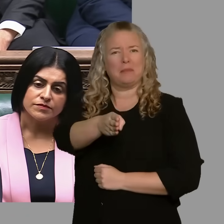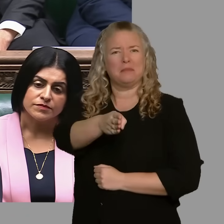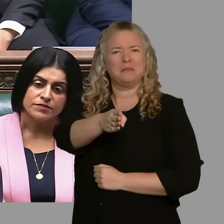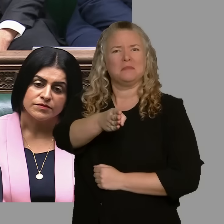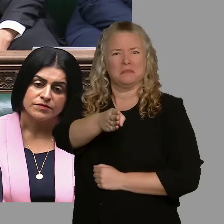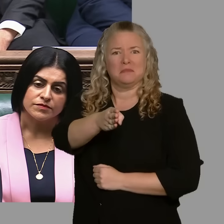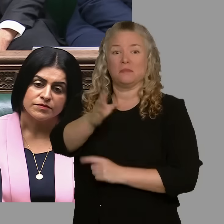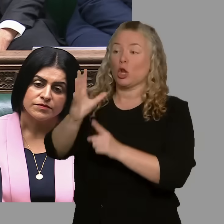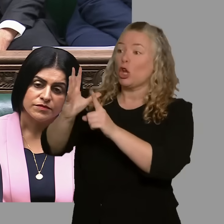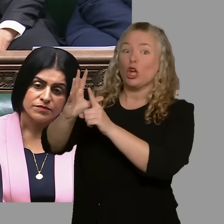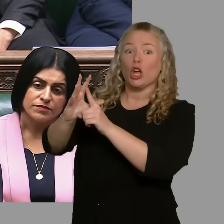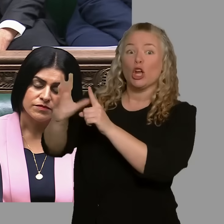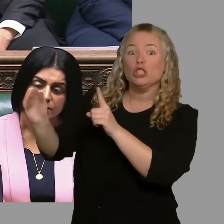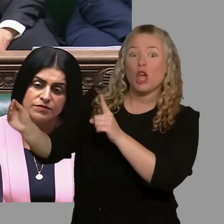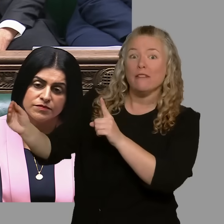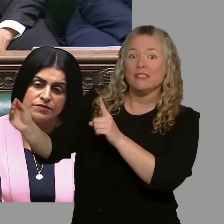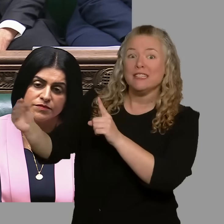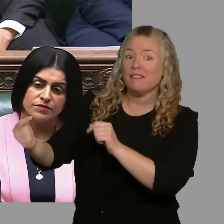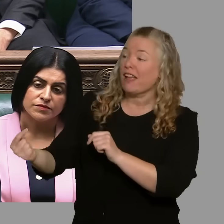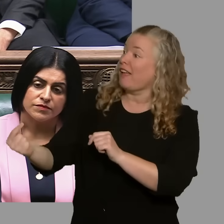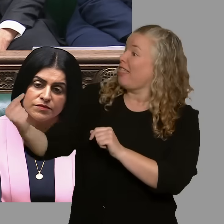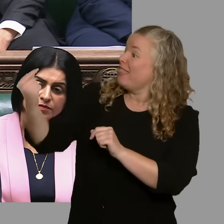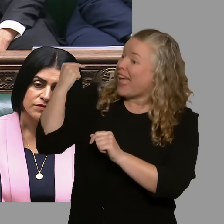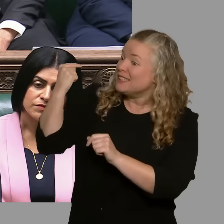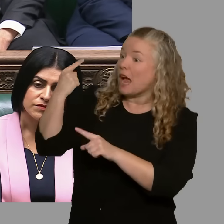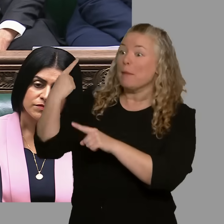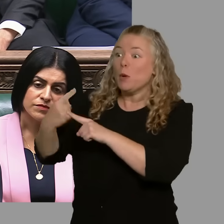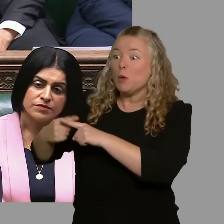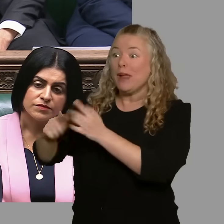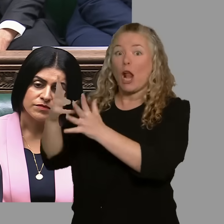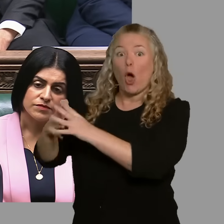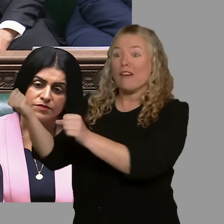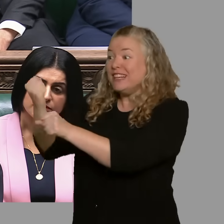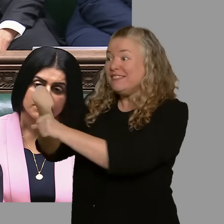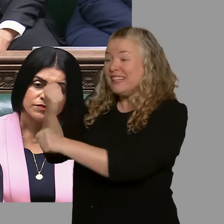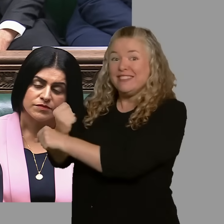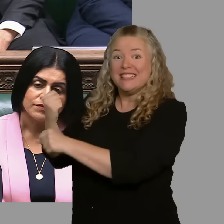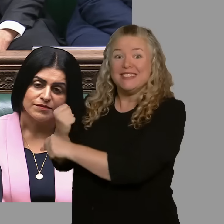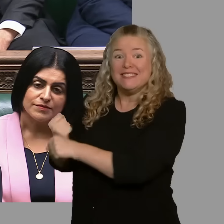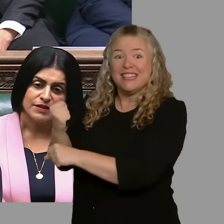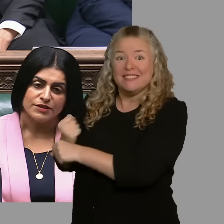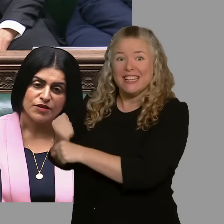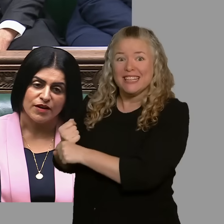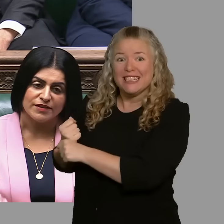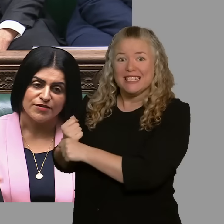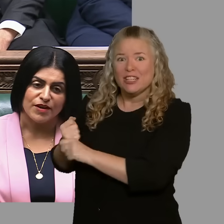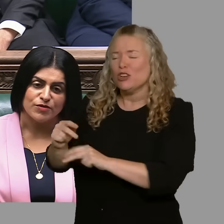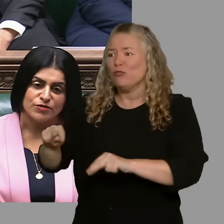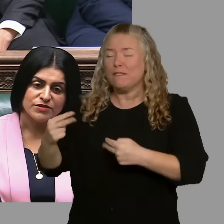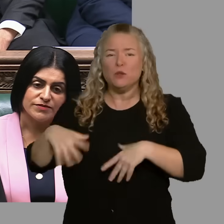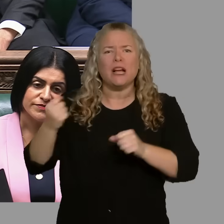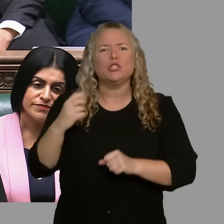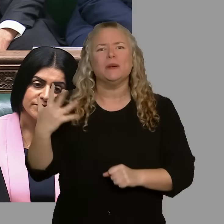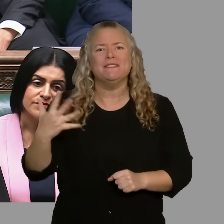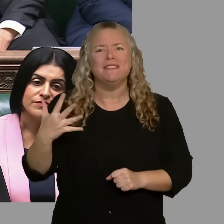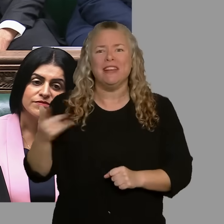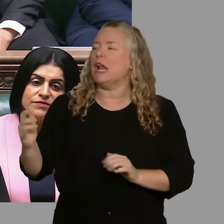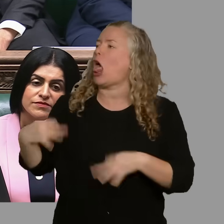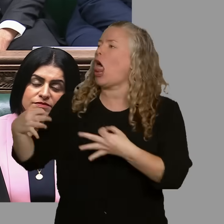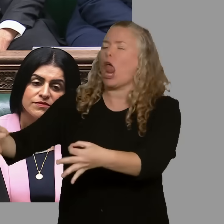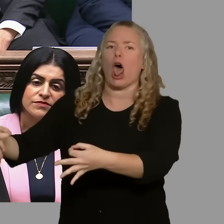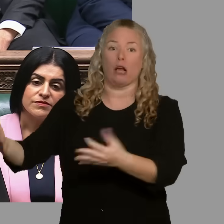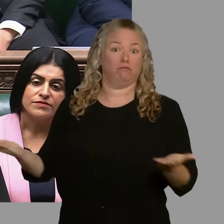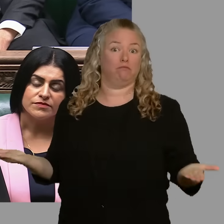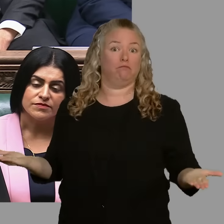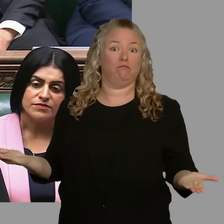have been prosecuted and we would not be where we are without. I'm happy to answer any questions on this. Mr. Speaker,